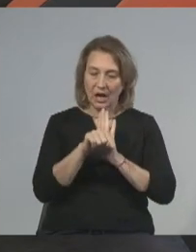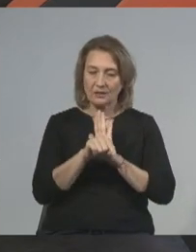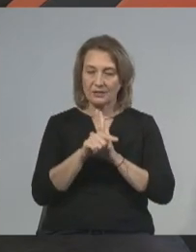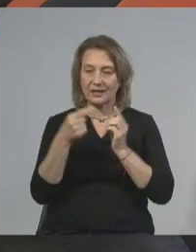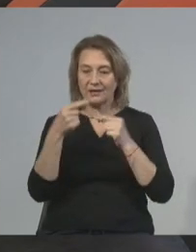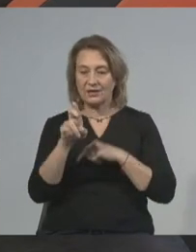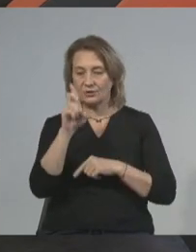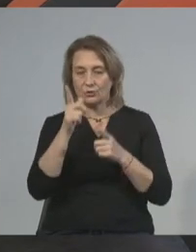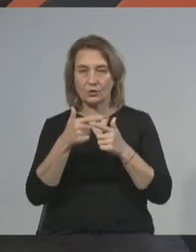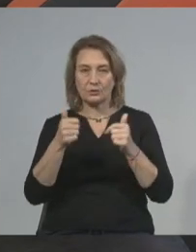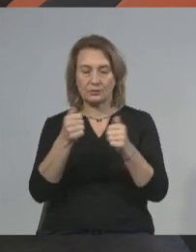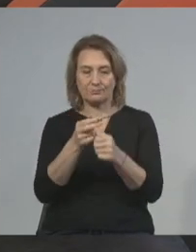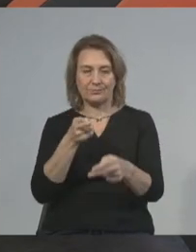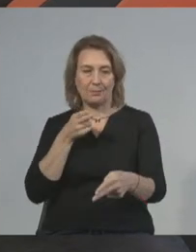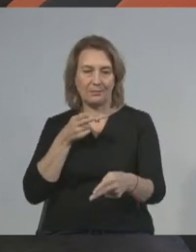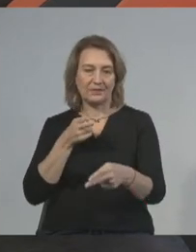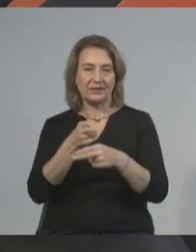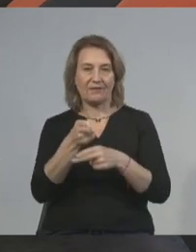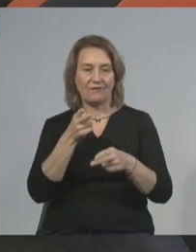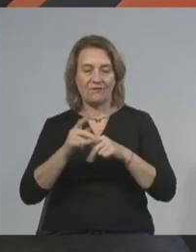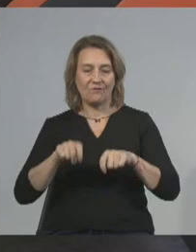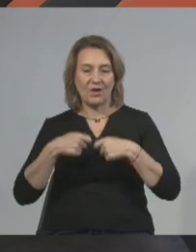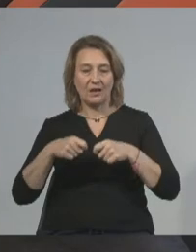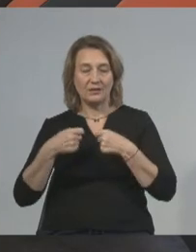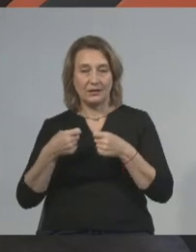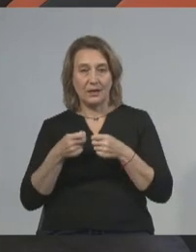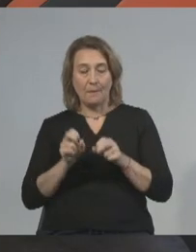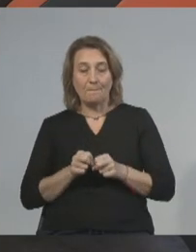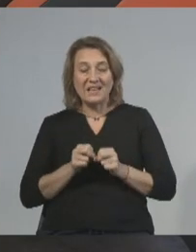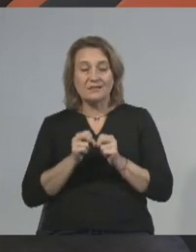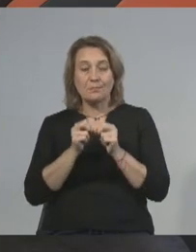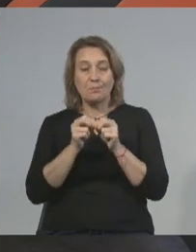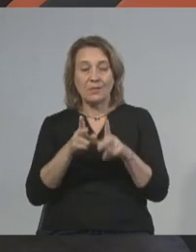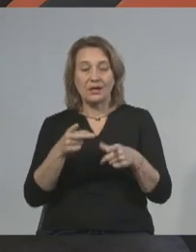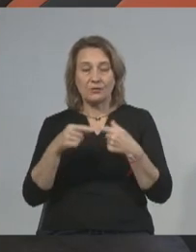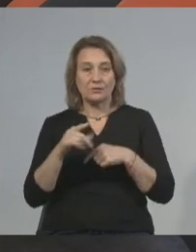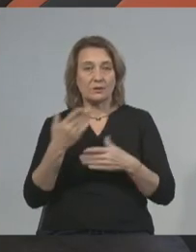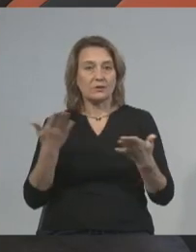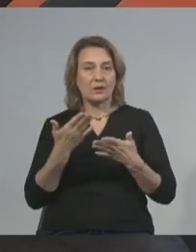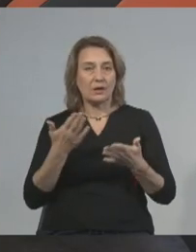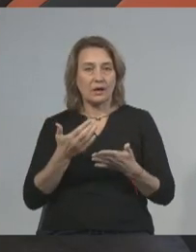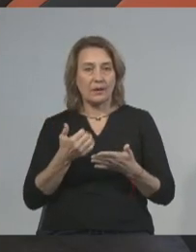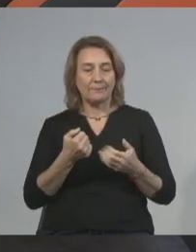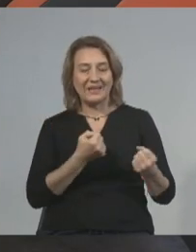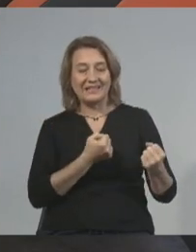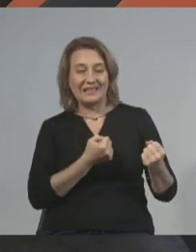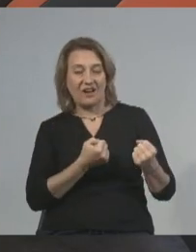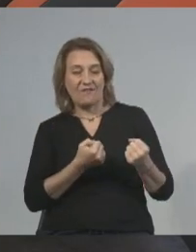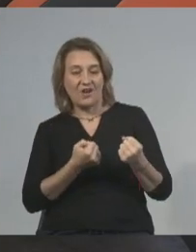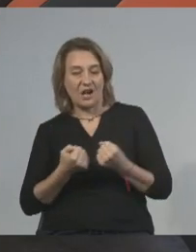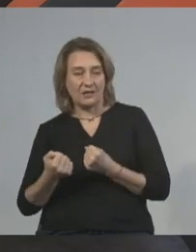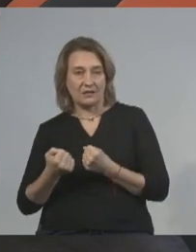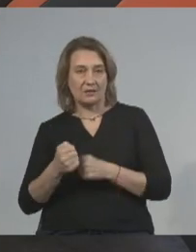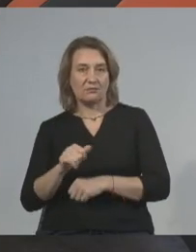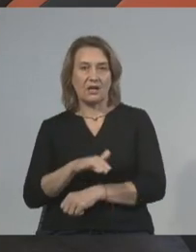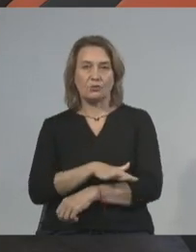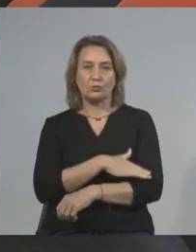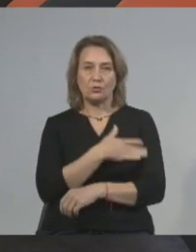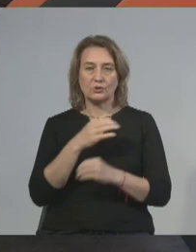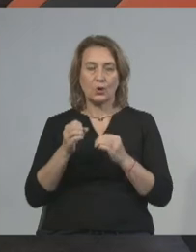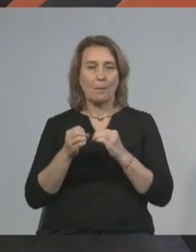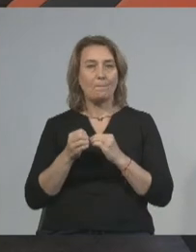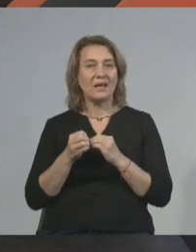to uh execute the operations of meddling into the